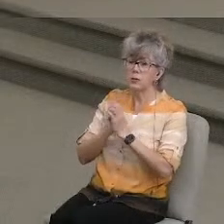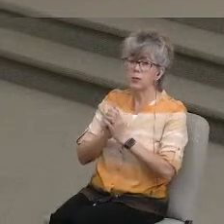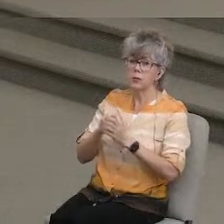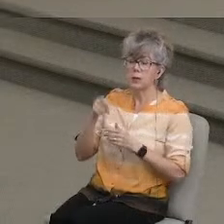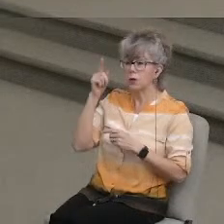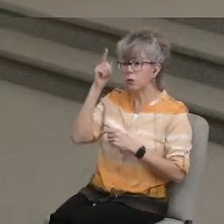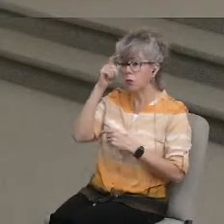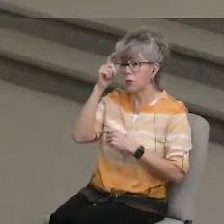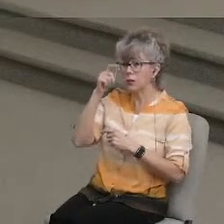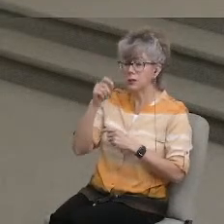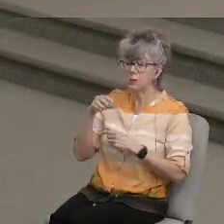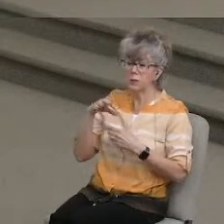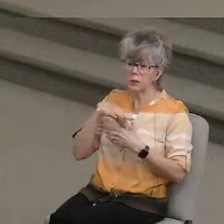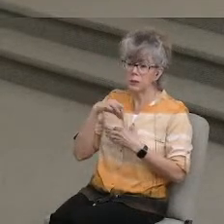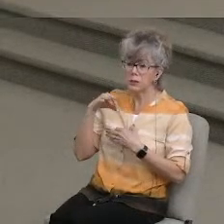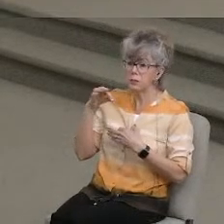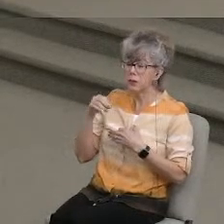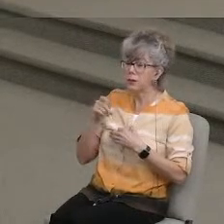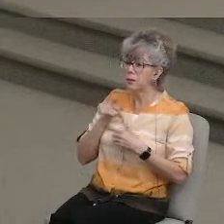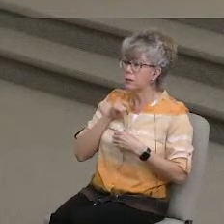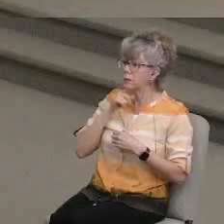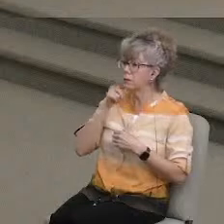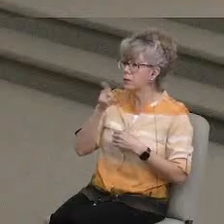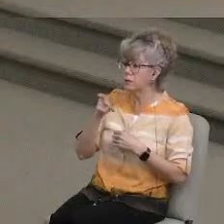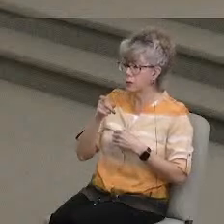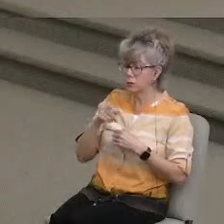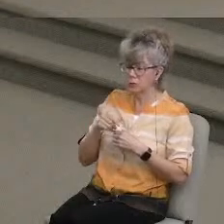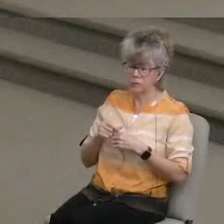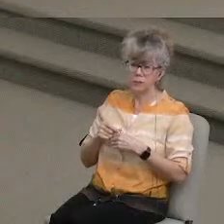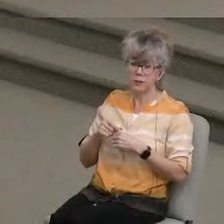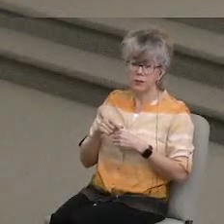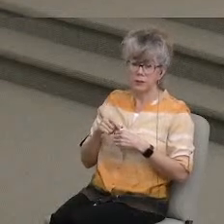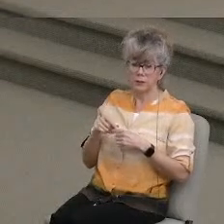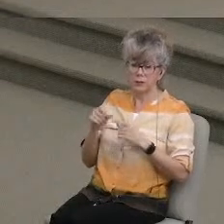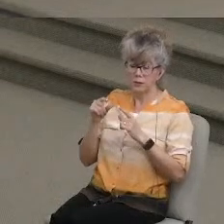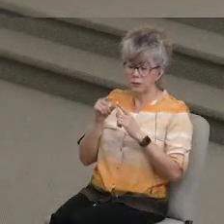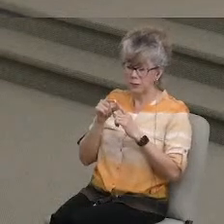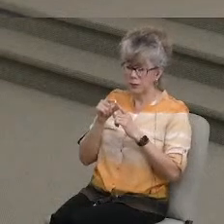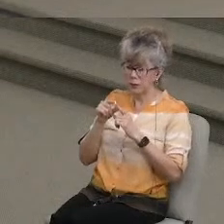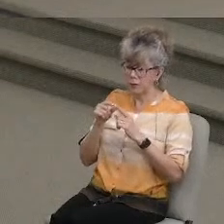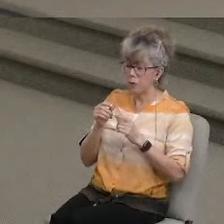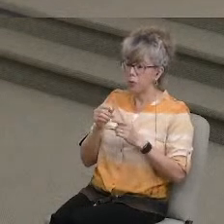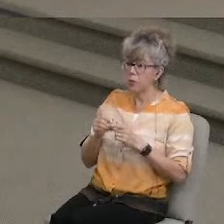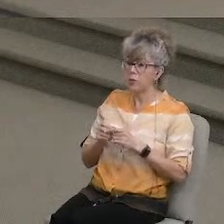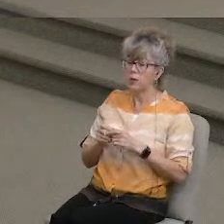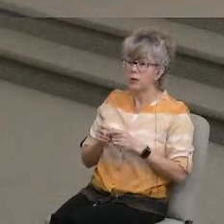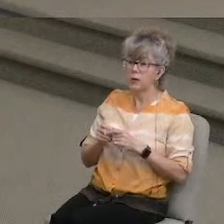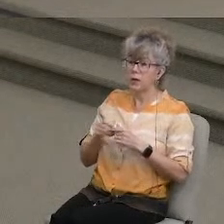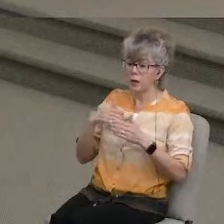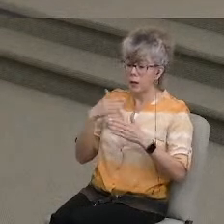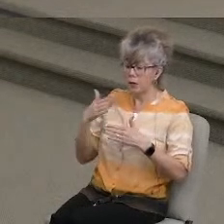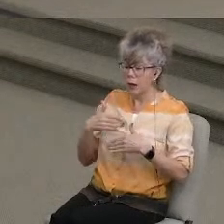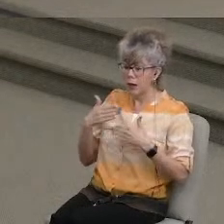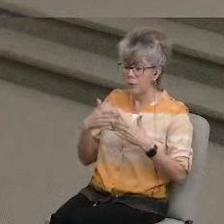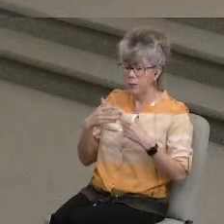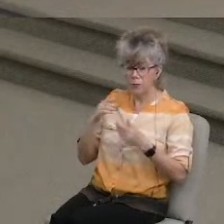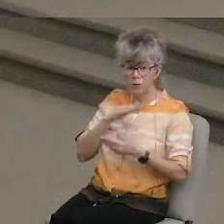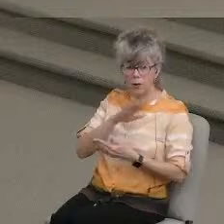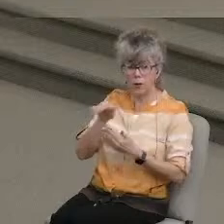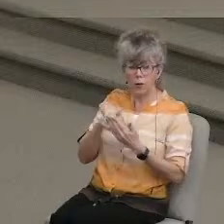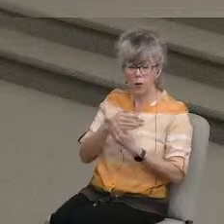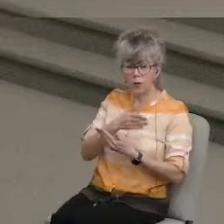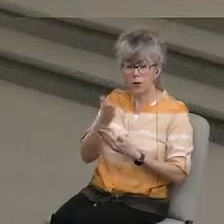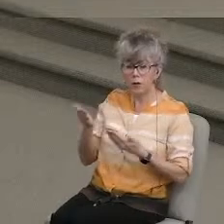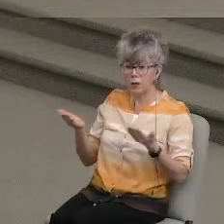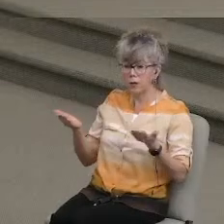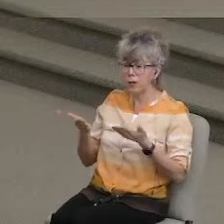spirit of truth and understanding and discernment of your word. We're grateful for all those here, for your